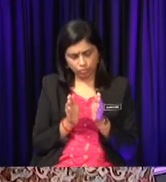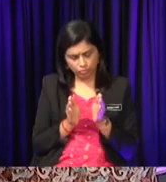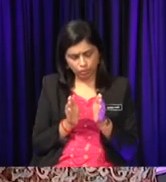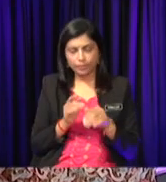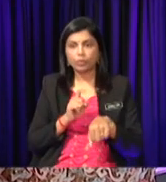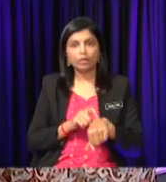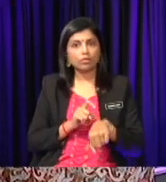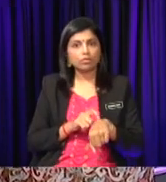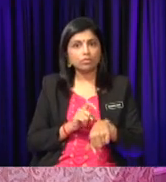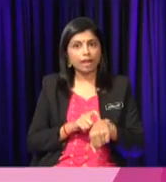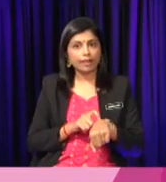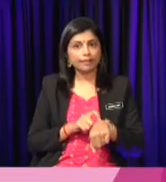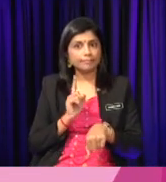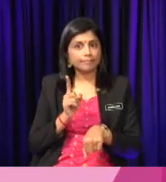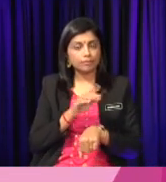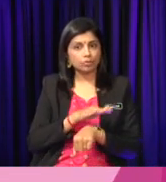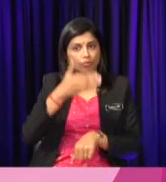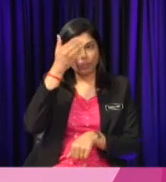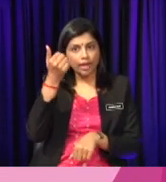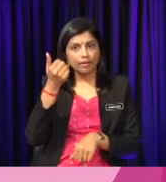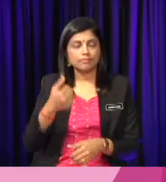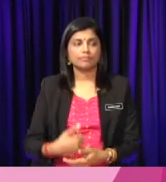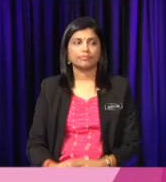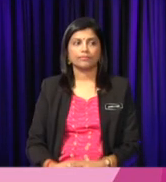of course, last but not least, but very important,